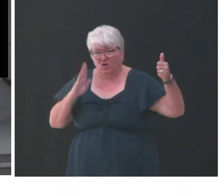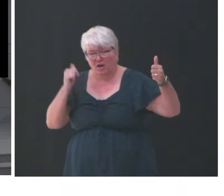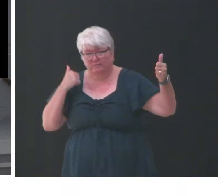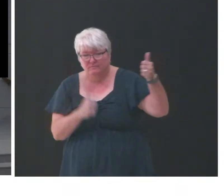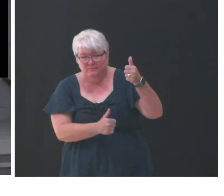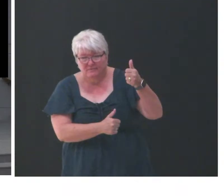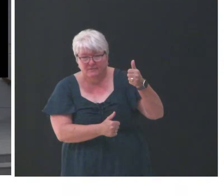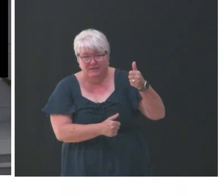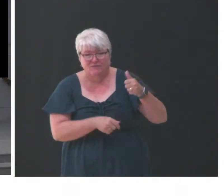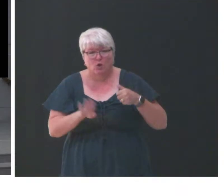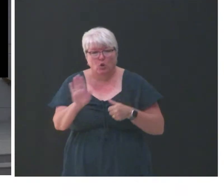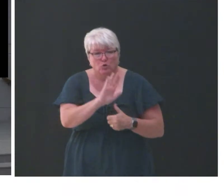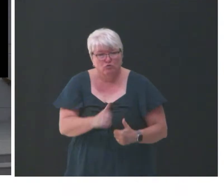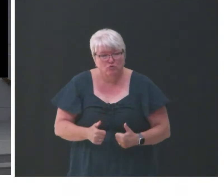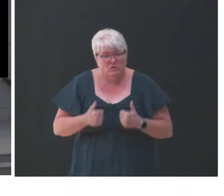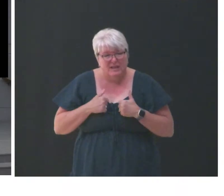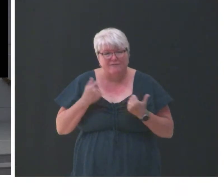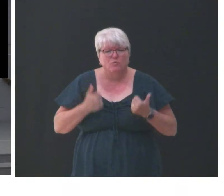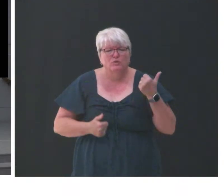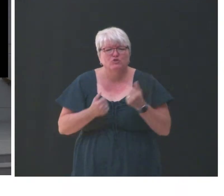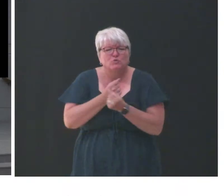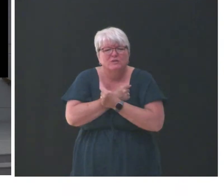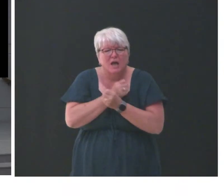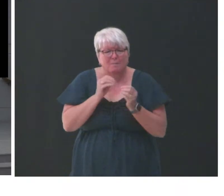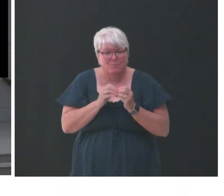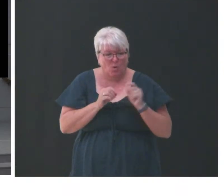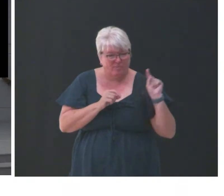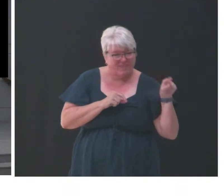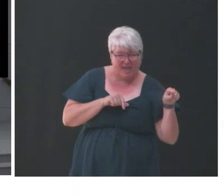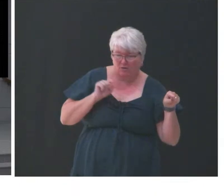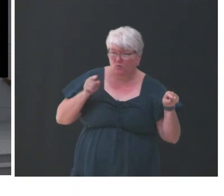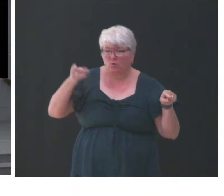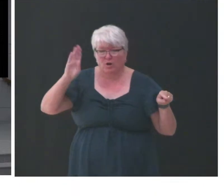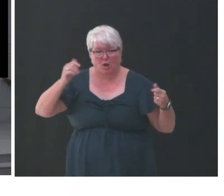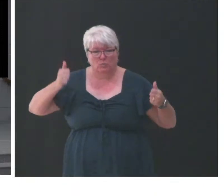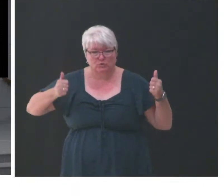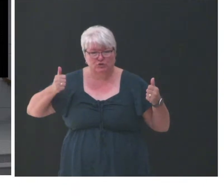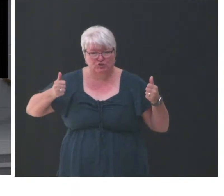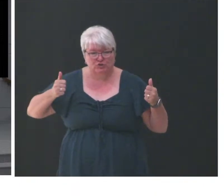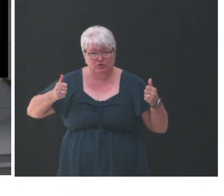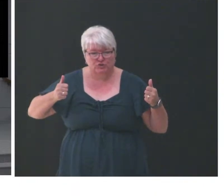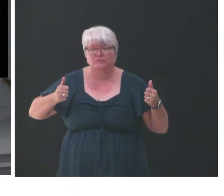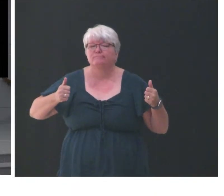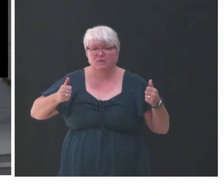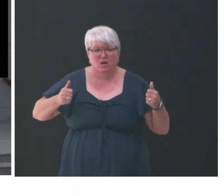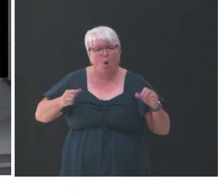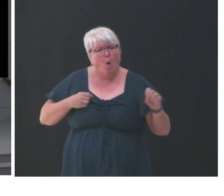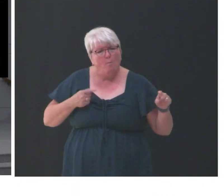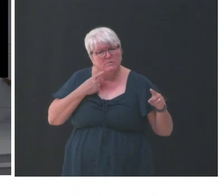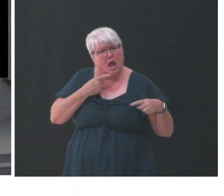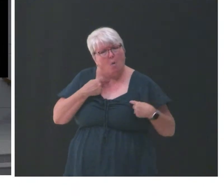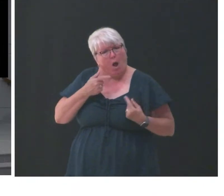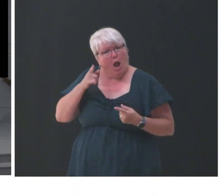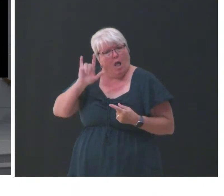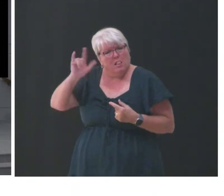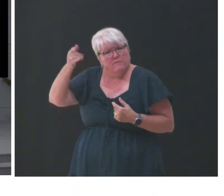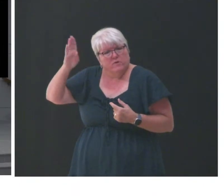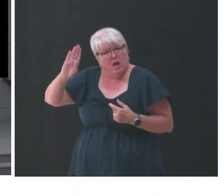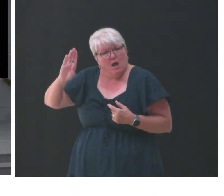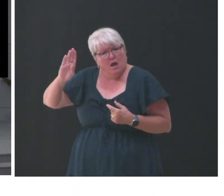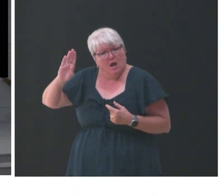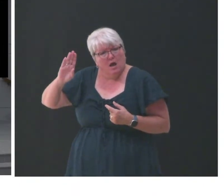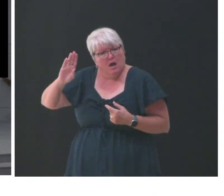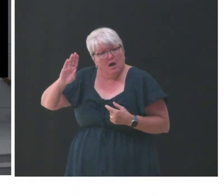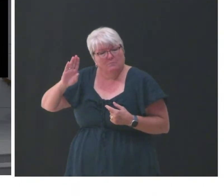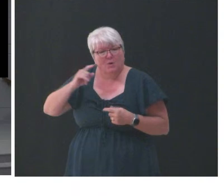at your life and say, what do you love more? Do you love that or you love God? Hands down, everybody would say, you love that more than you love God because we see